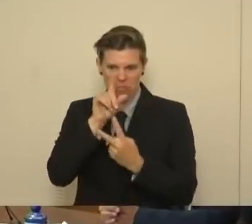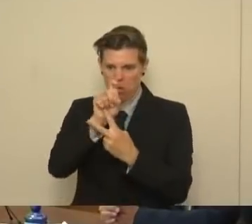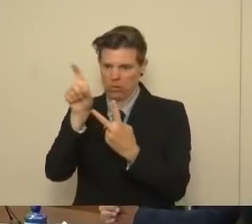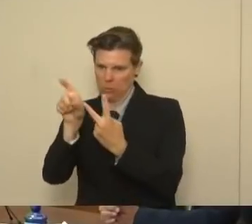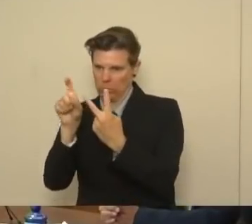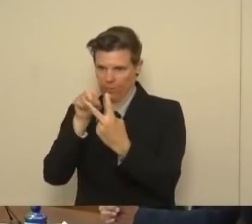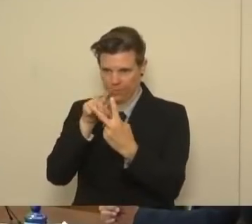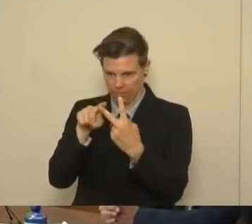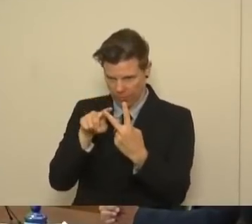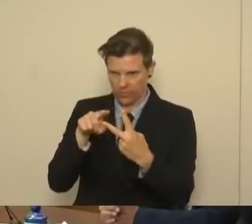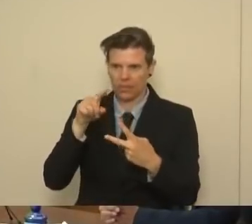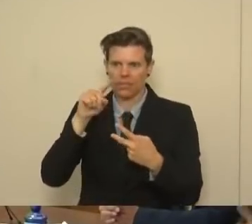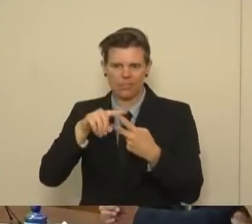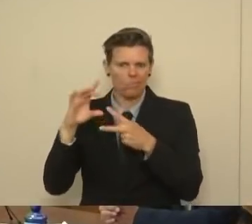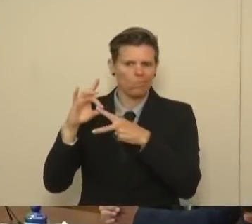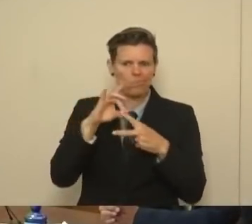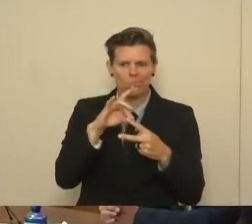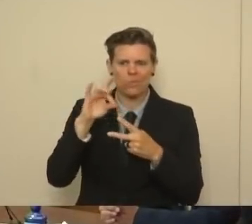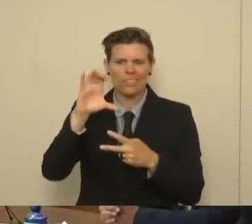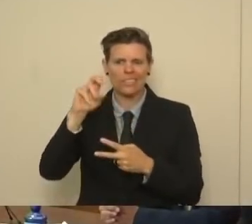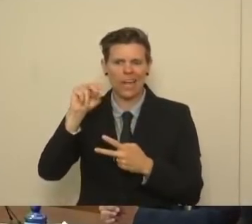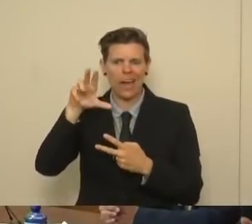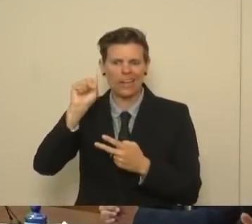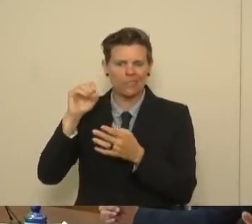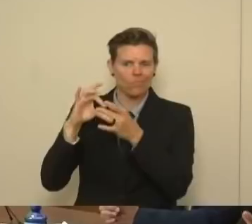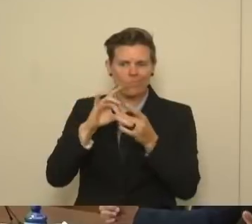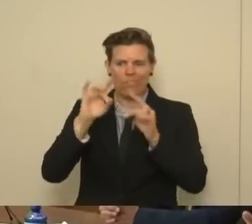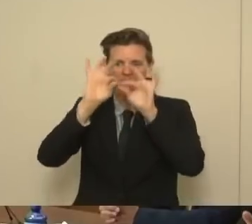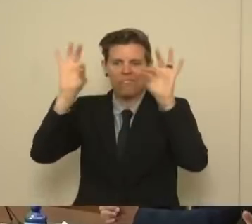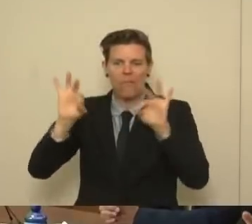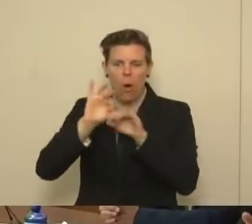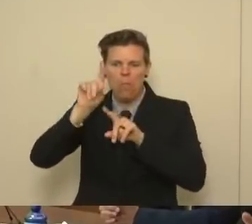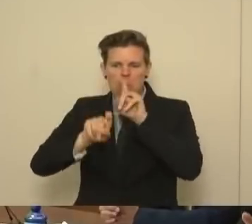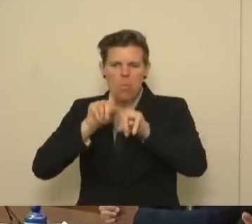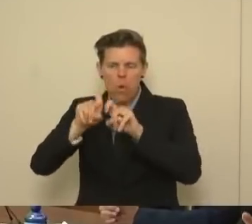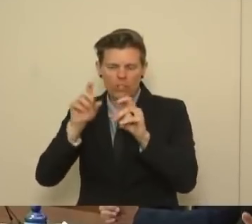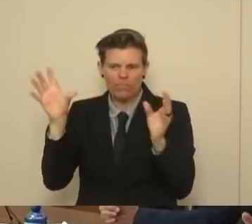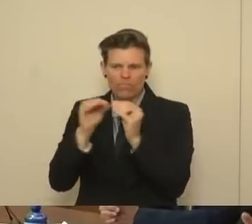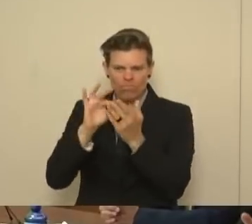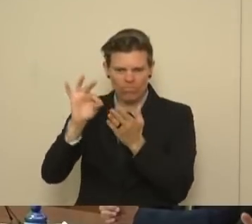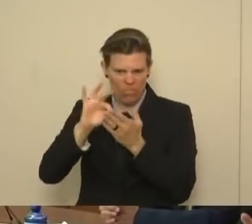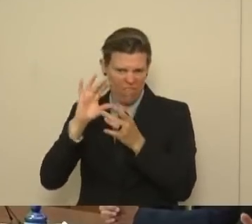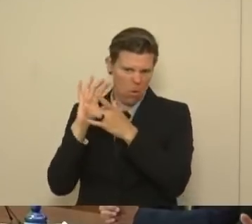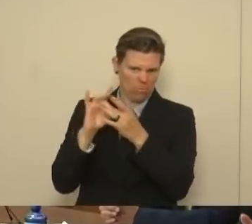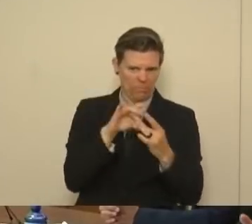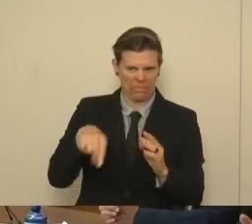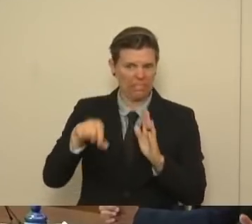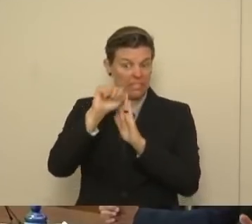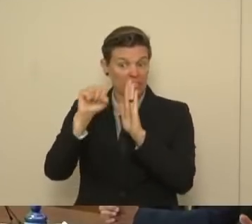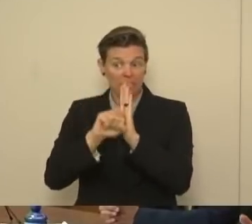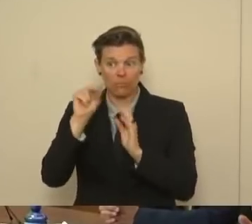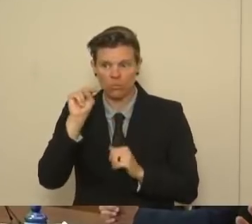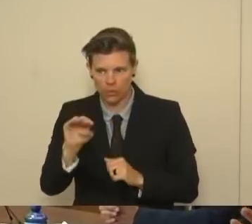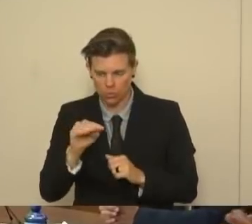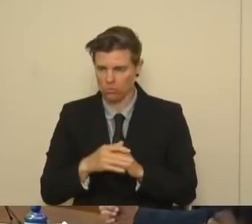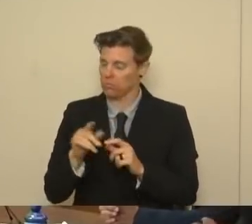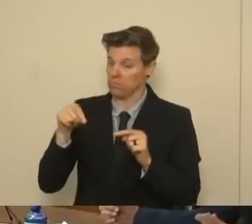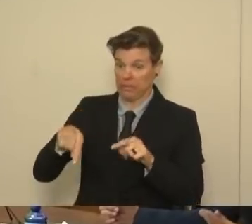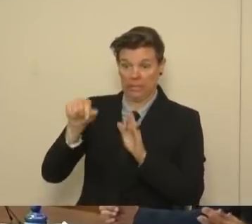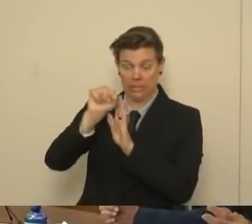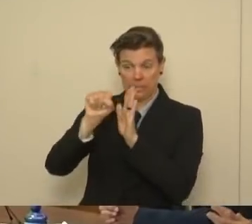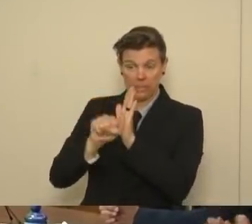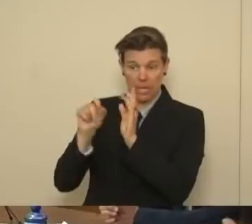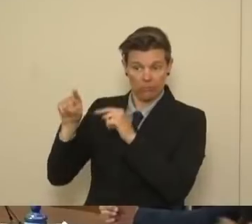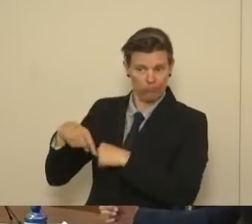personnel within the state. Does the state currently, for the last 48 days, have enough